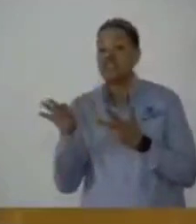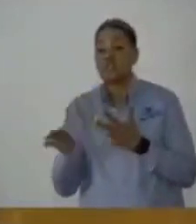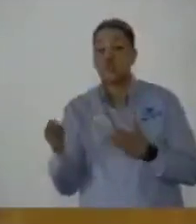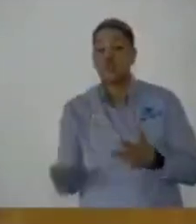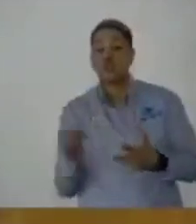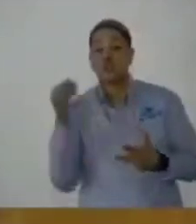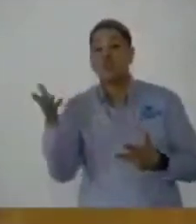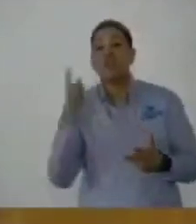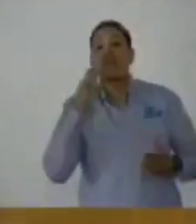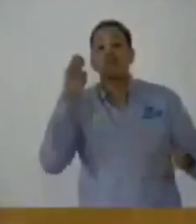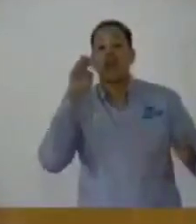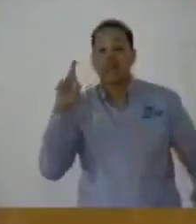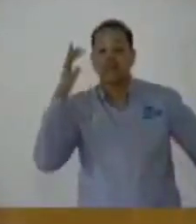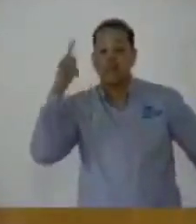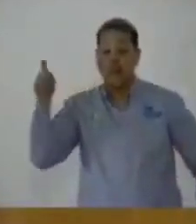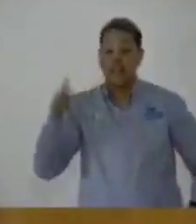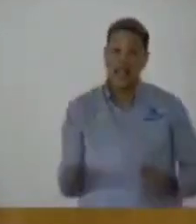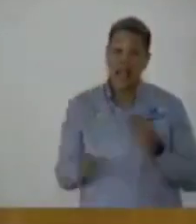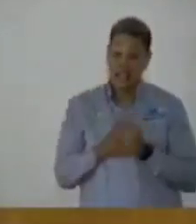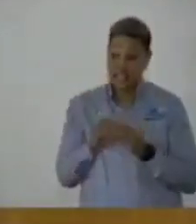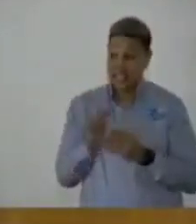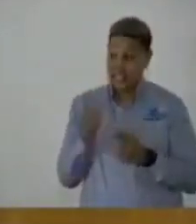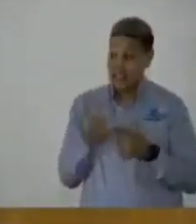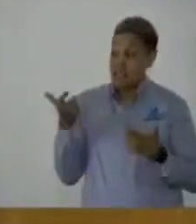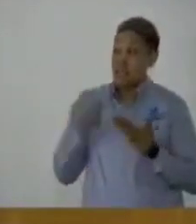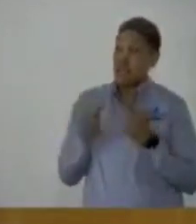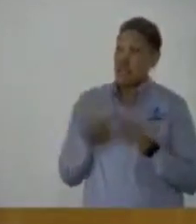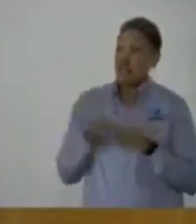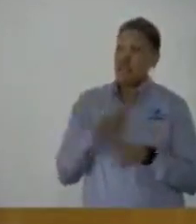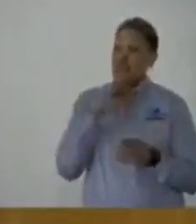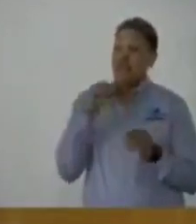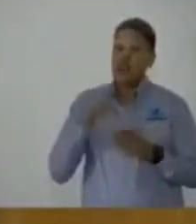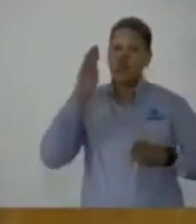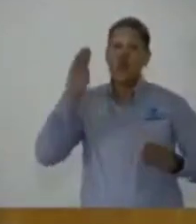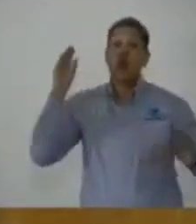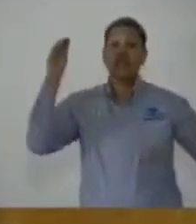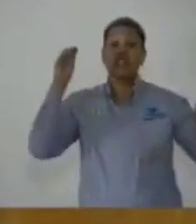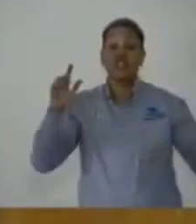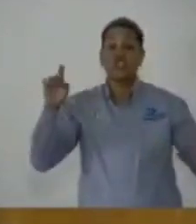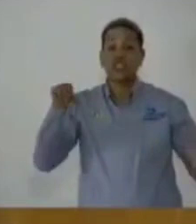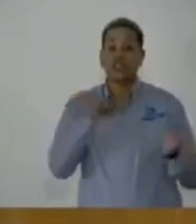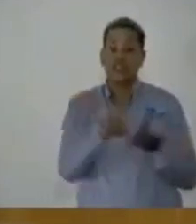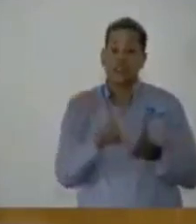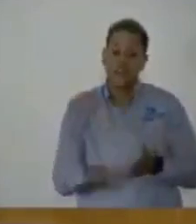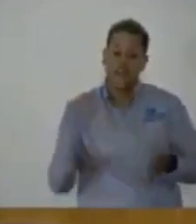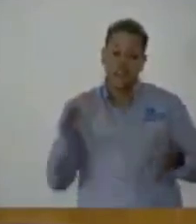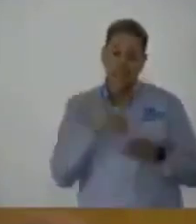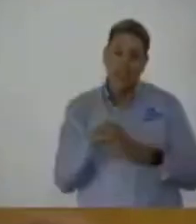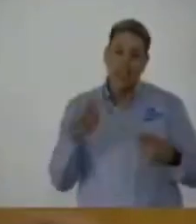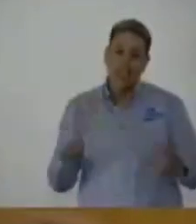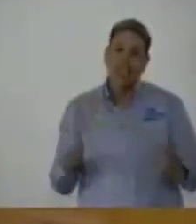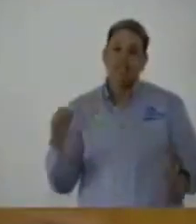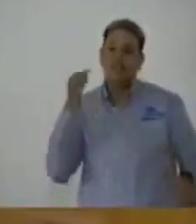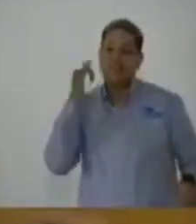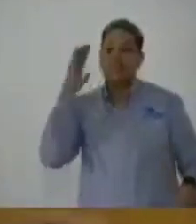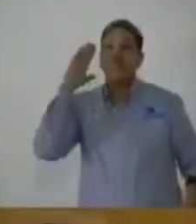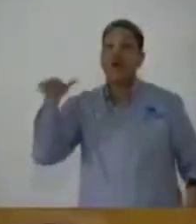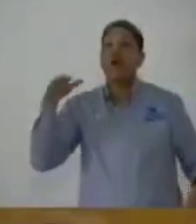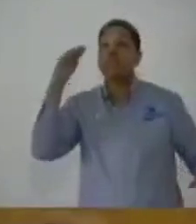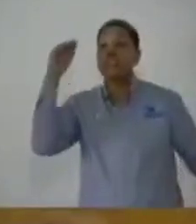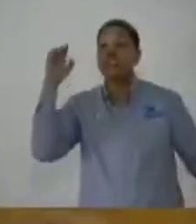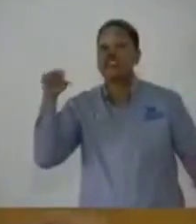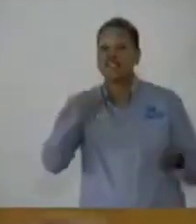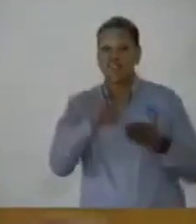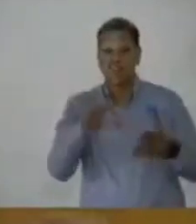to education? Because they also, in that big number, include all the teachers that they have to pay. So if you have all the teachers that you have to